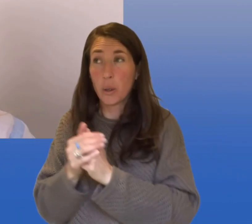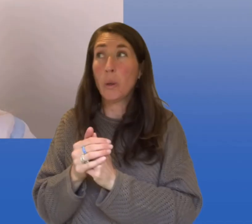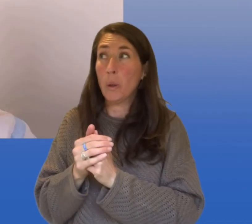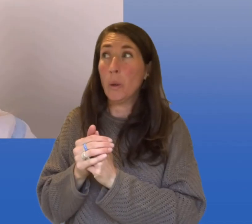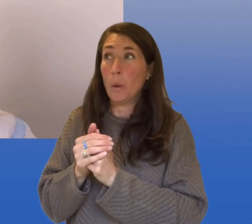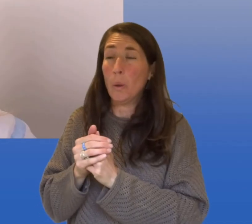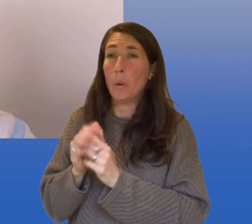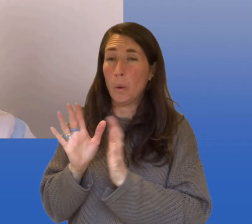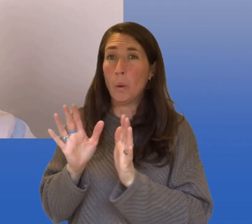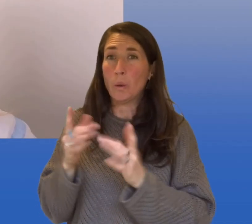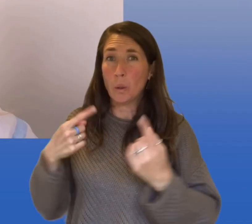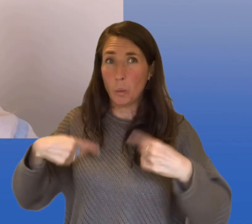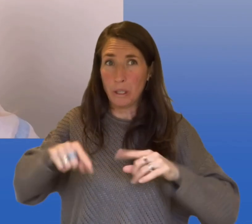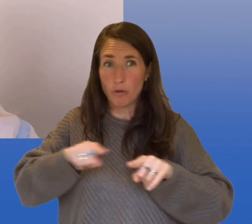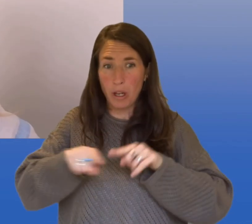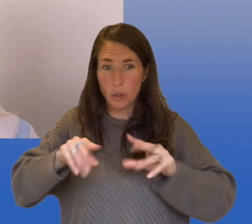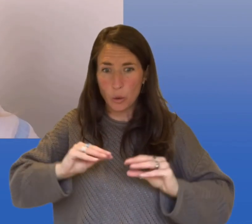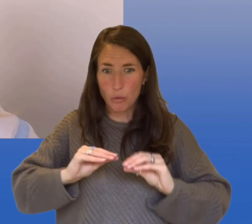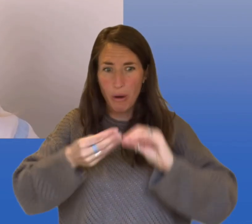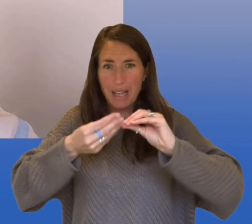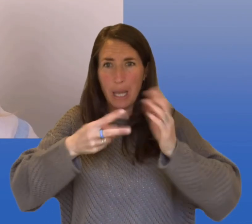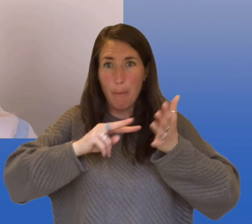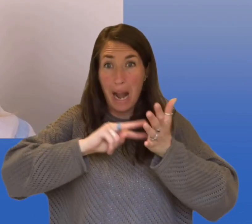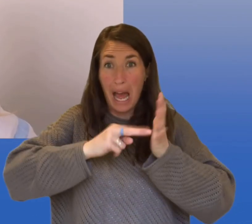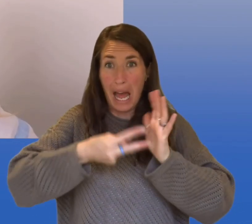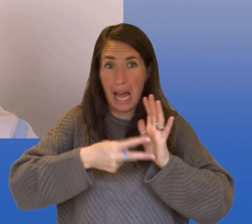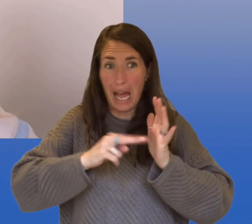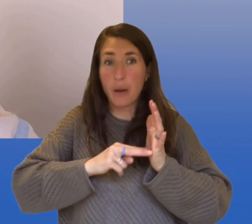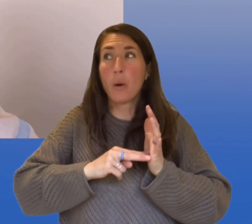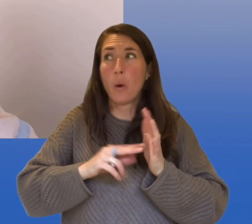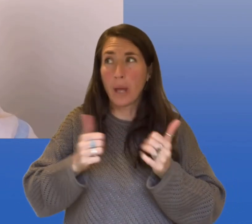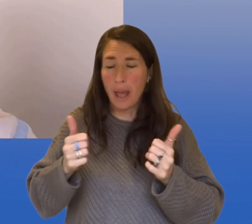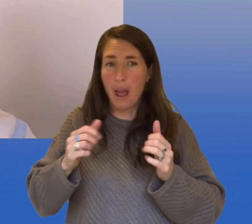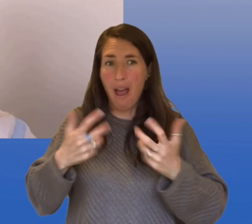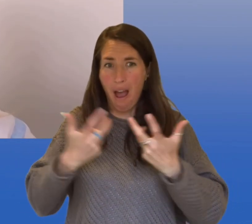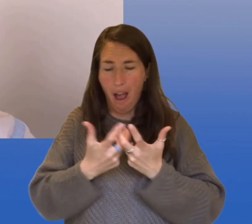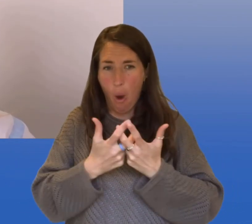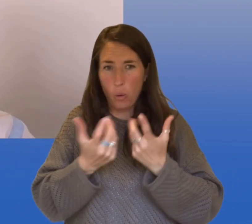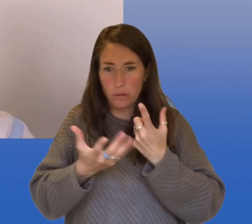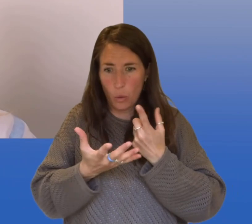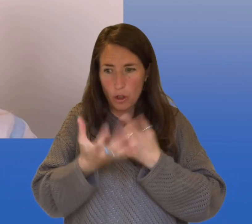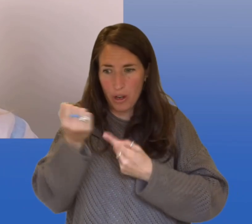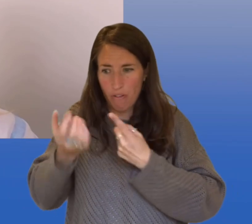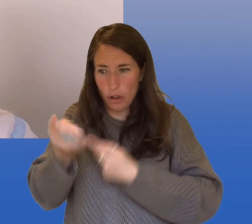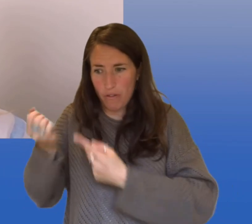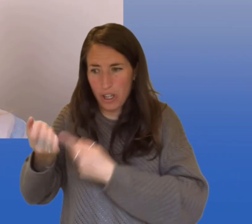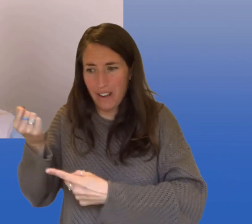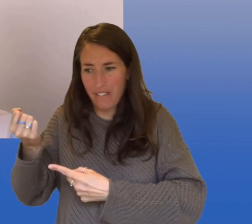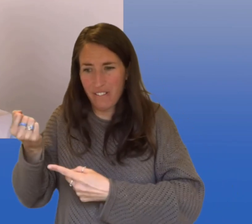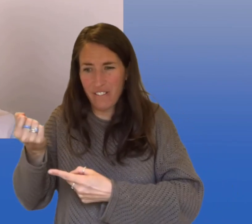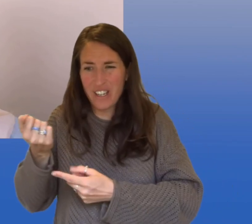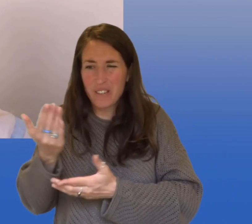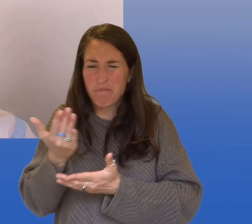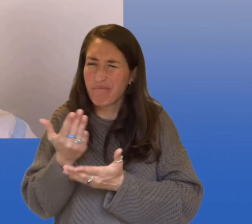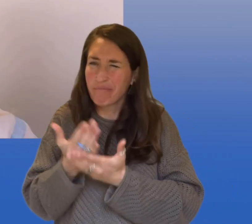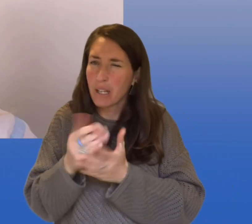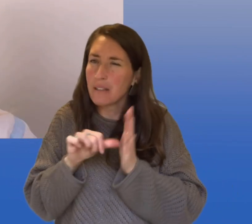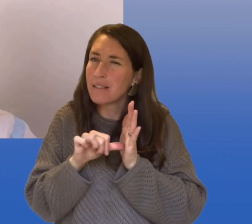are working up a plan to tell them how we're going to achieve that. It's really